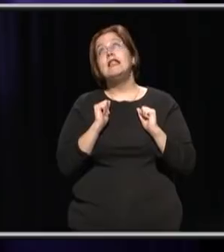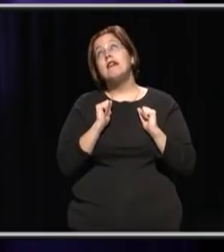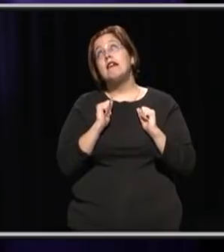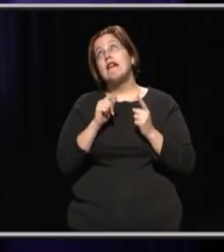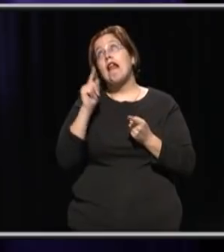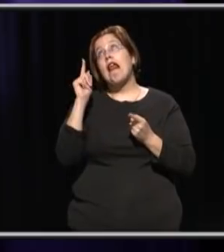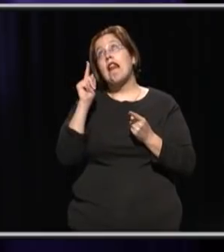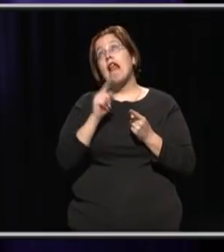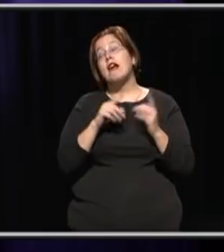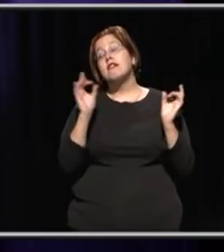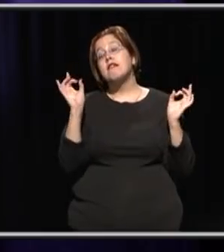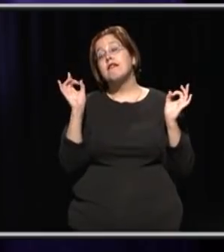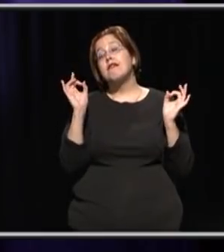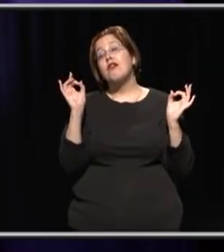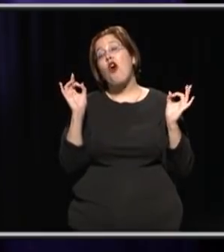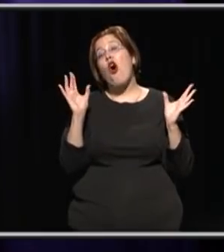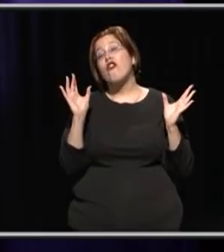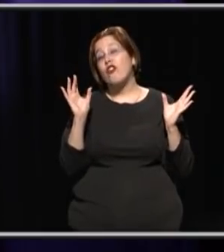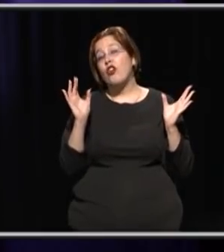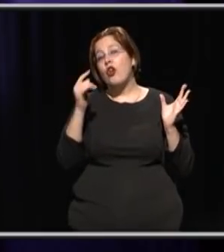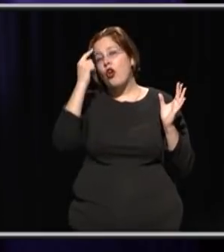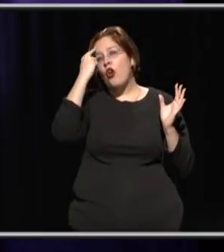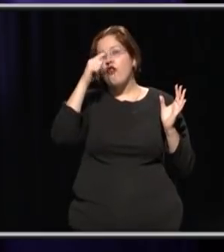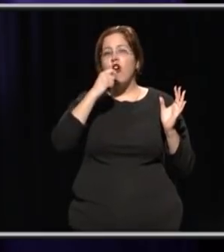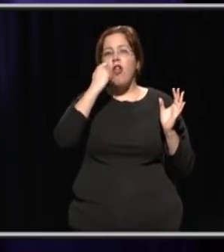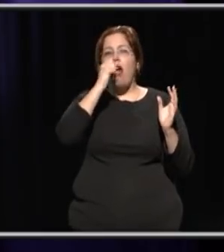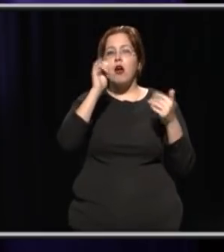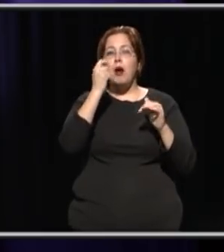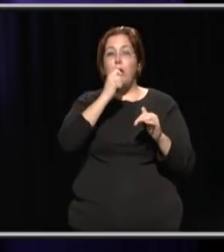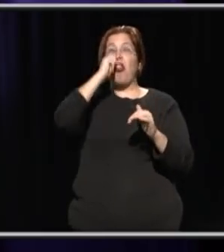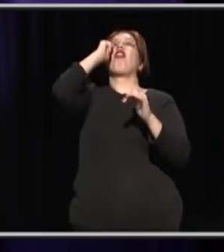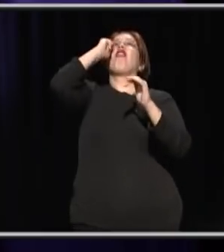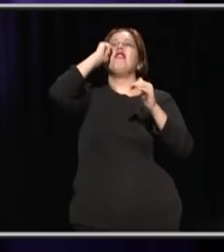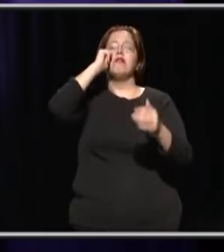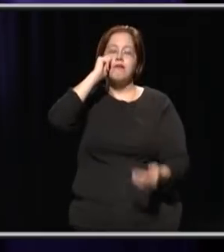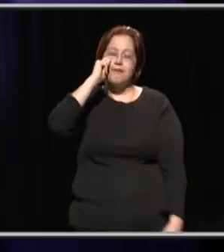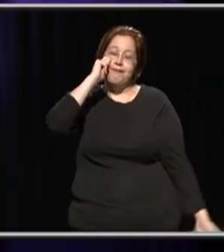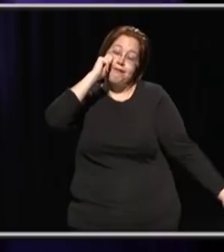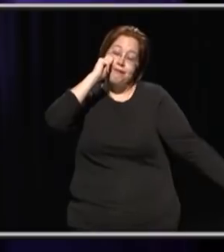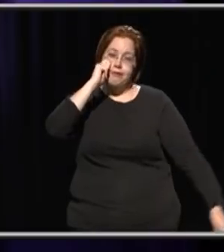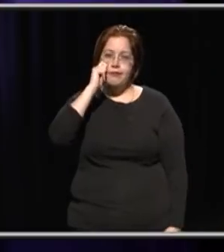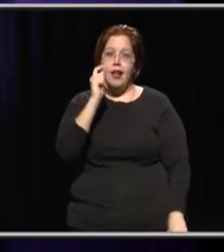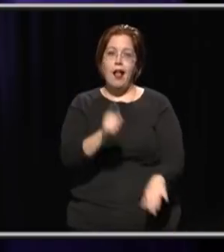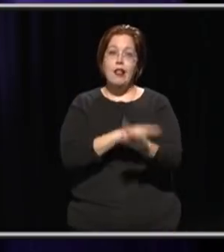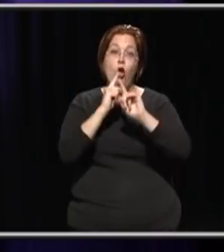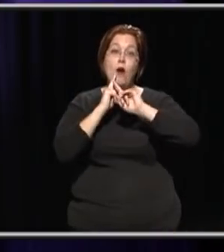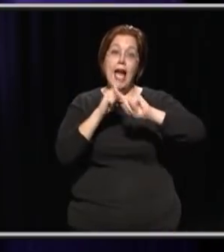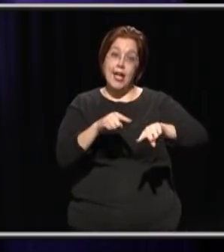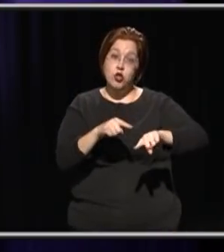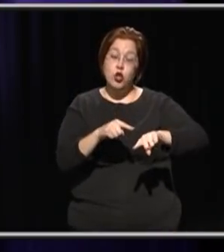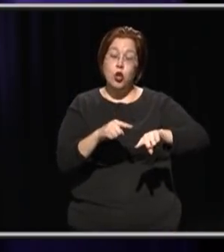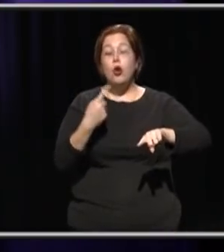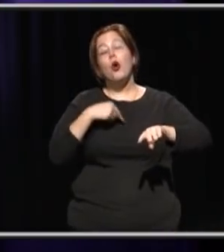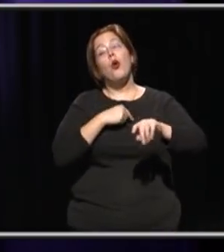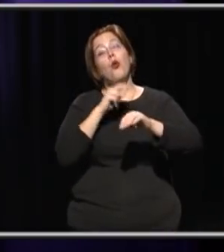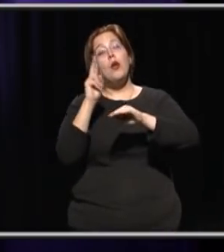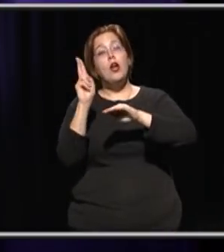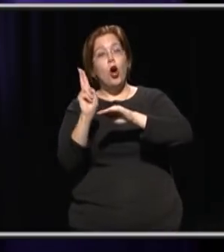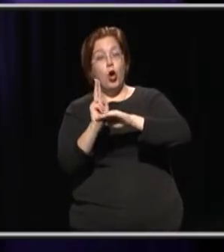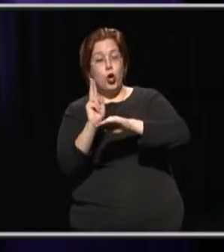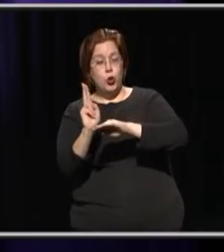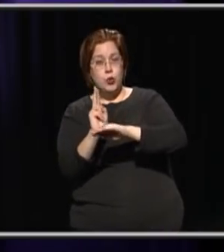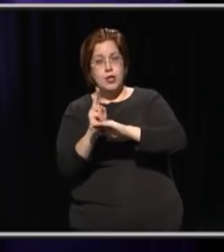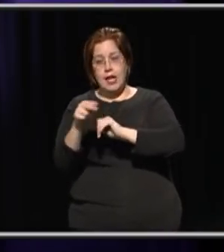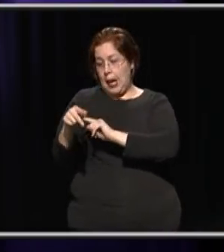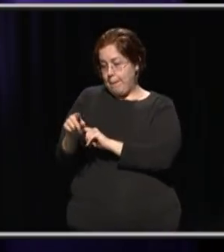less awful to have that Q-tip shoved up your nose. So long answer to say we are using